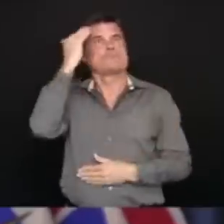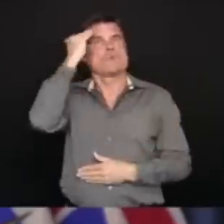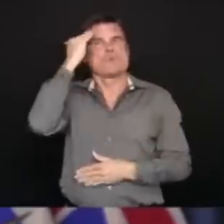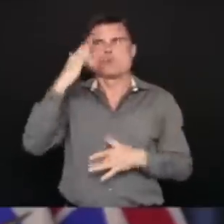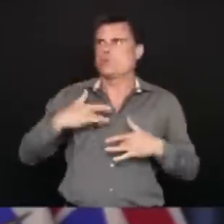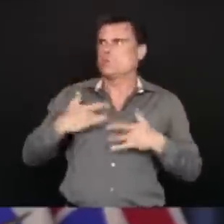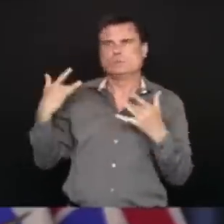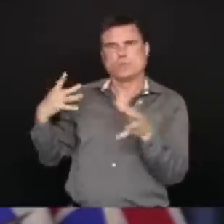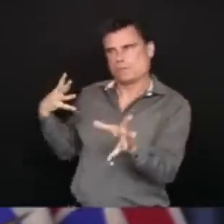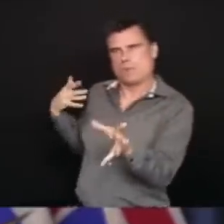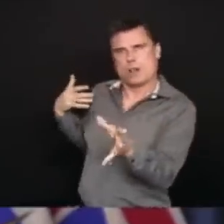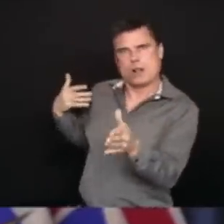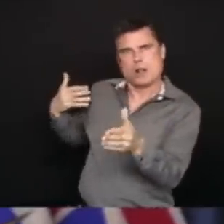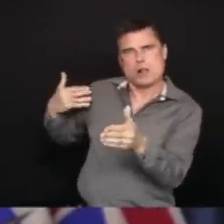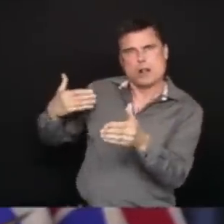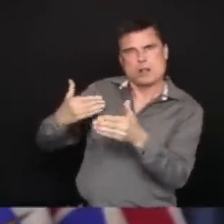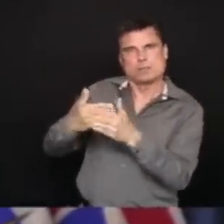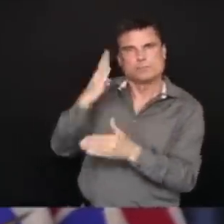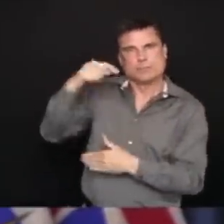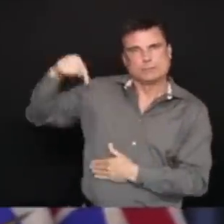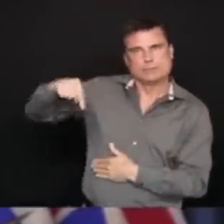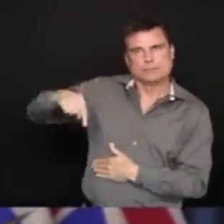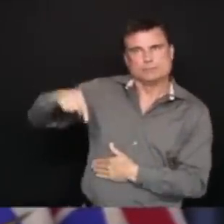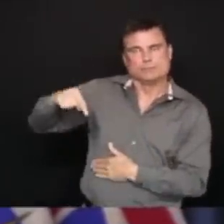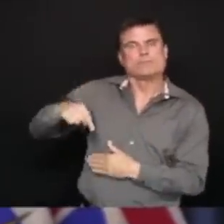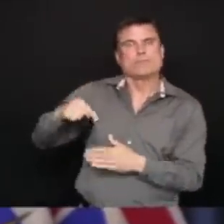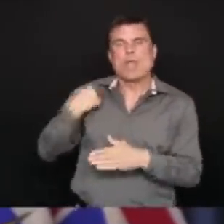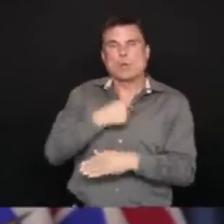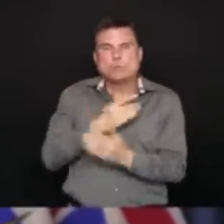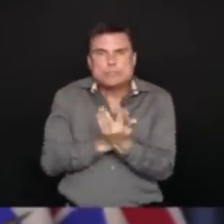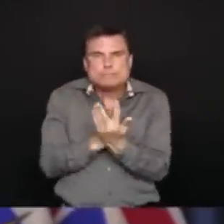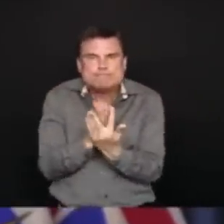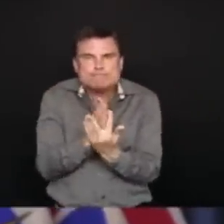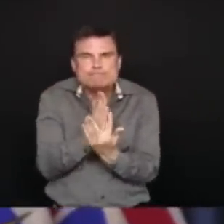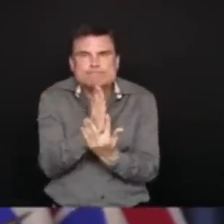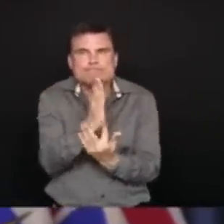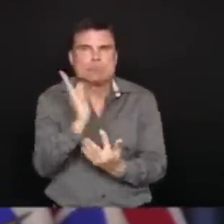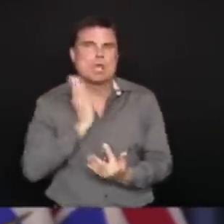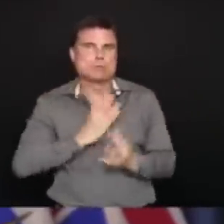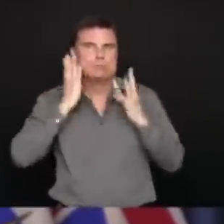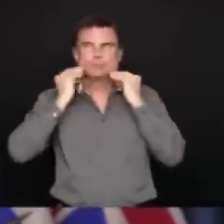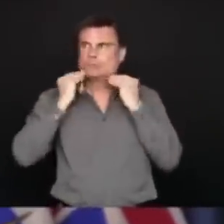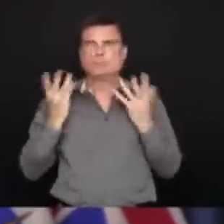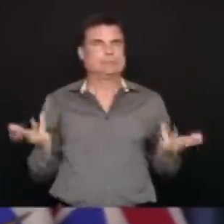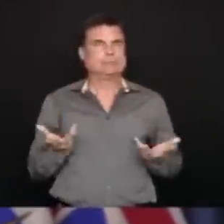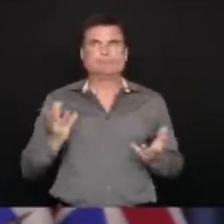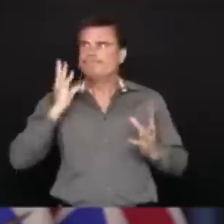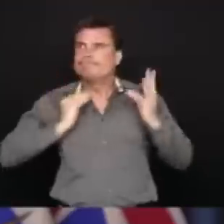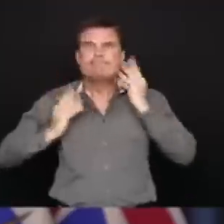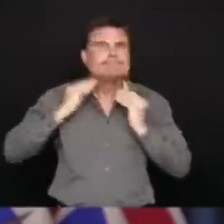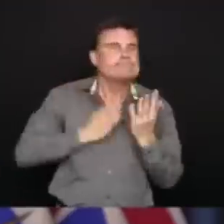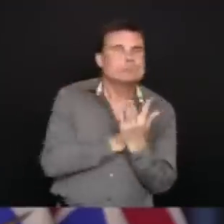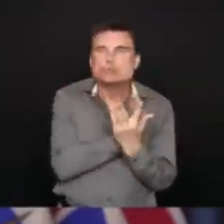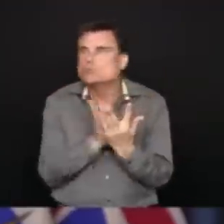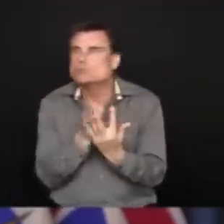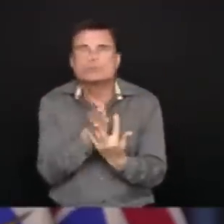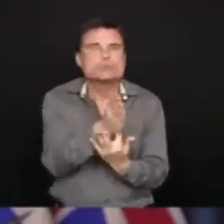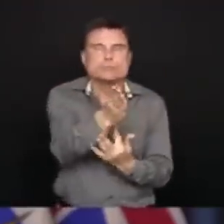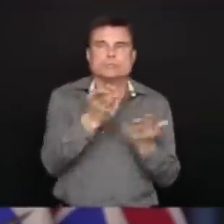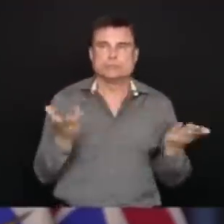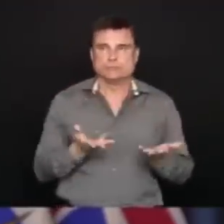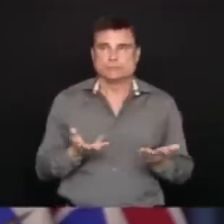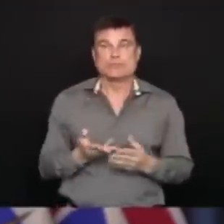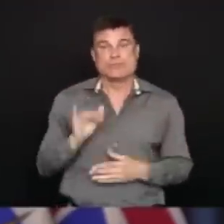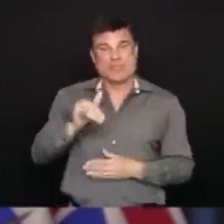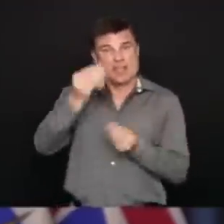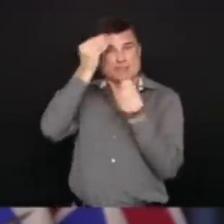this pandemic, our pandemic here in British Columbia. This information, including all of the slides that we presented yesterday in the